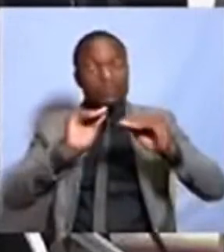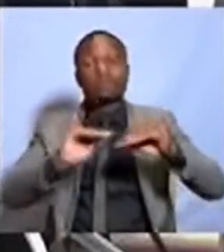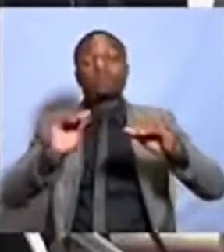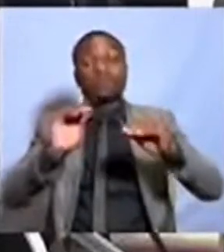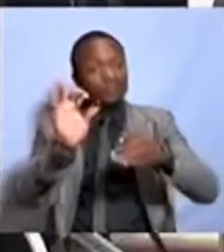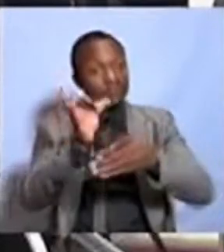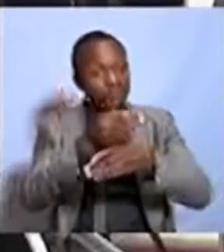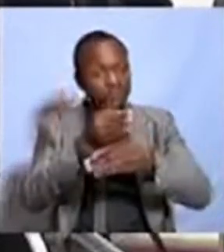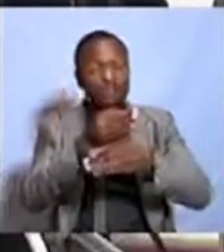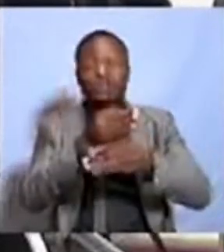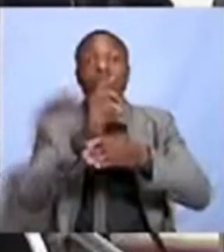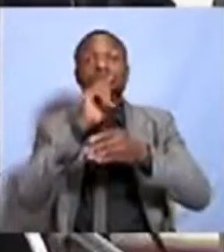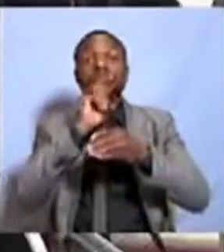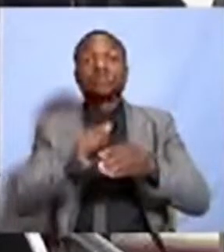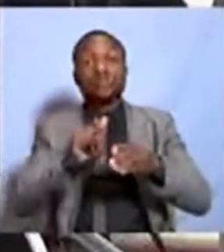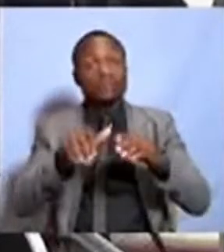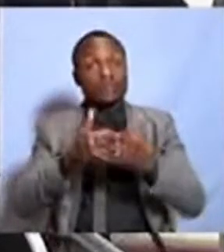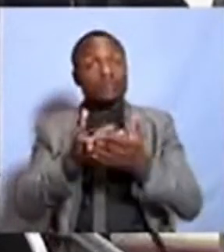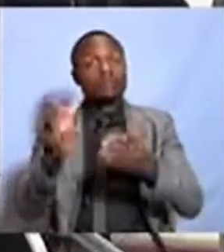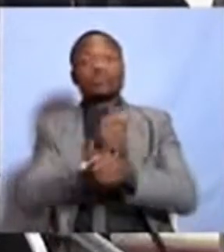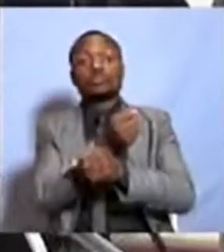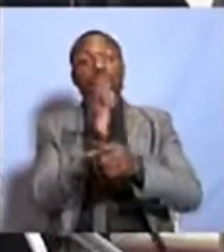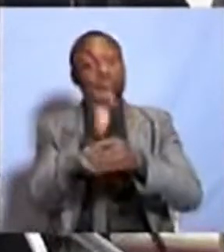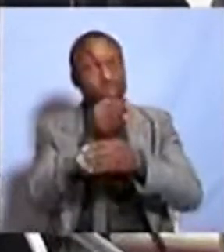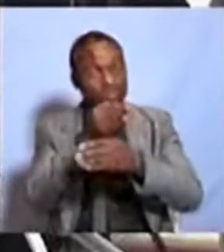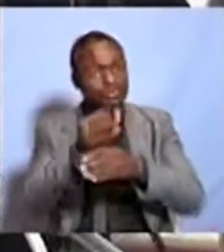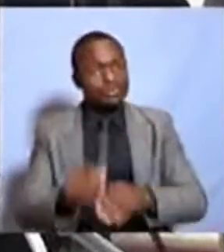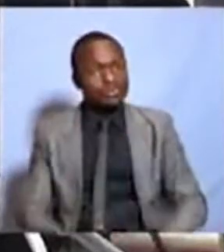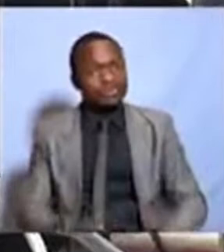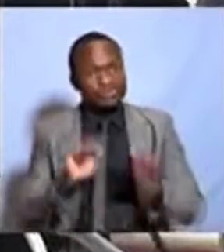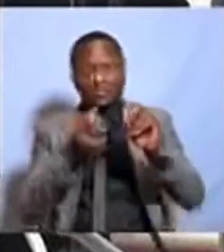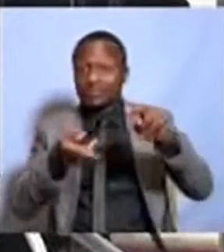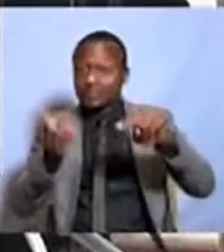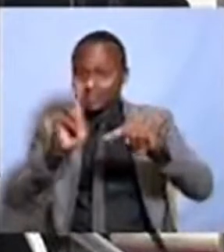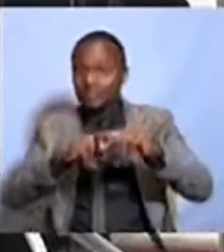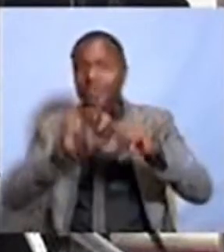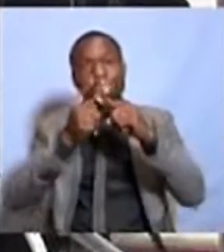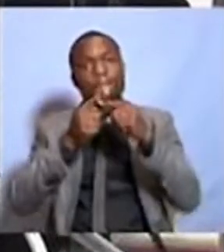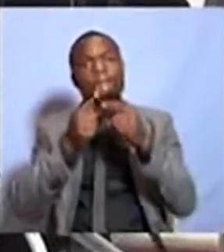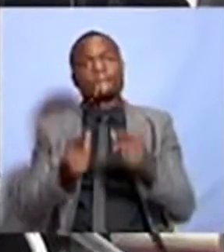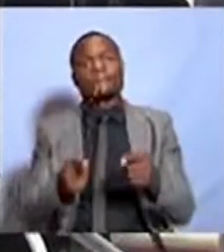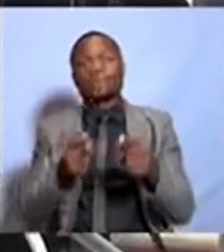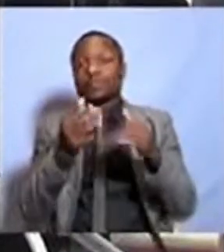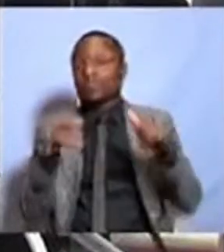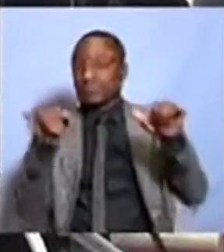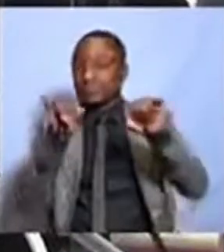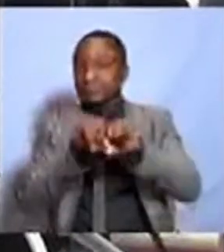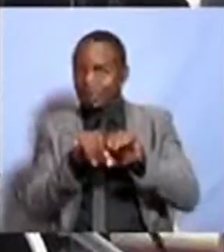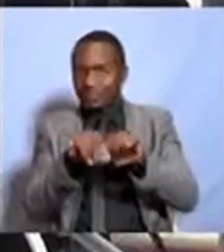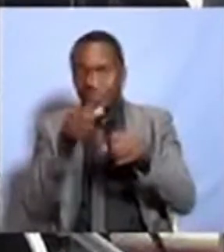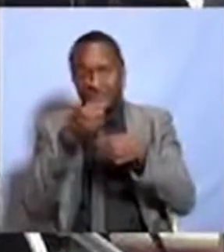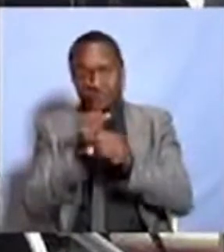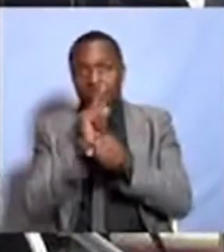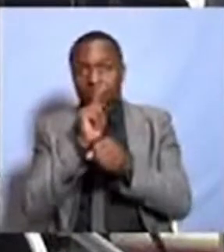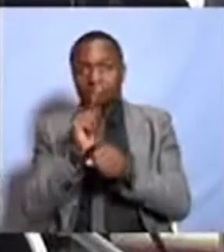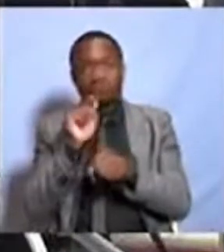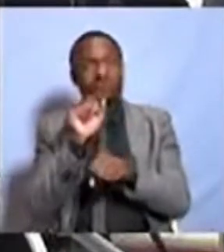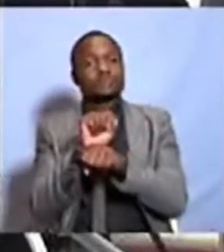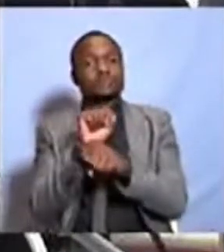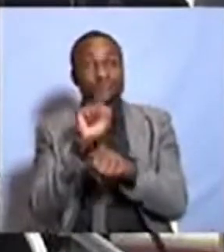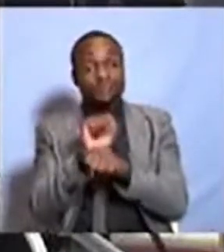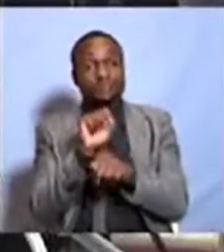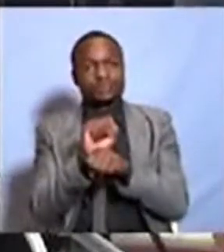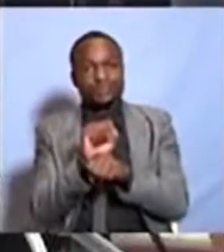the like. So we are saying yes, both. Of course, you can increase something, but like you have mentioned, it is necessary to ensure that performance of